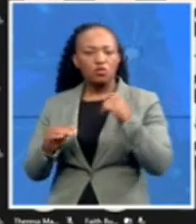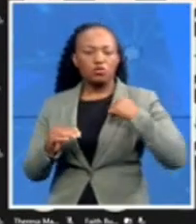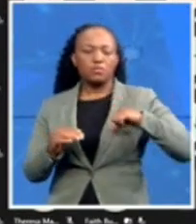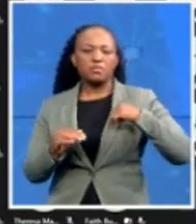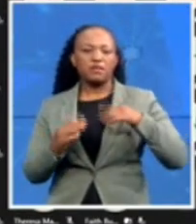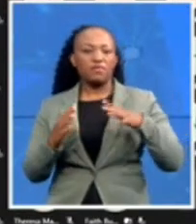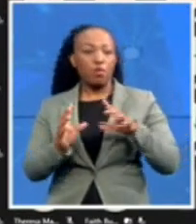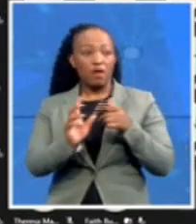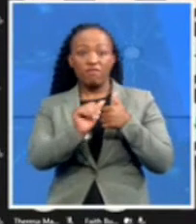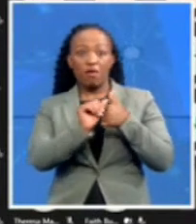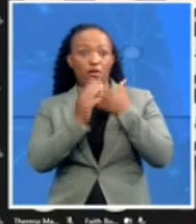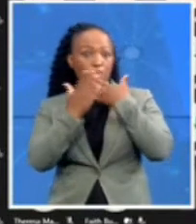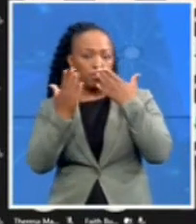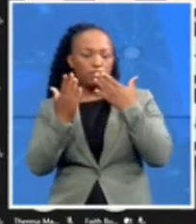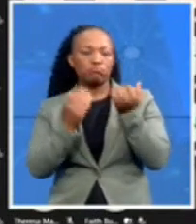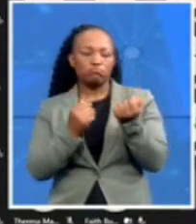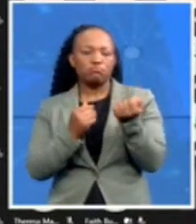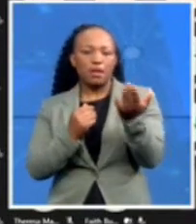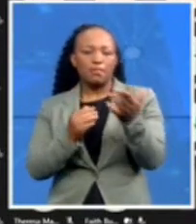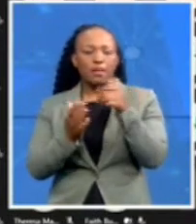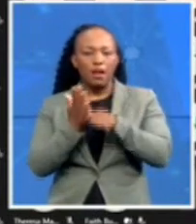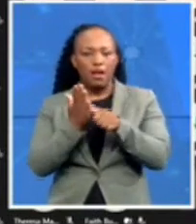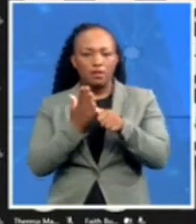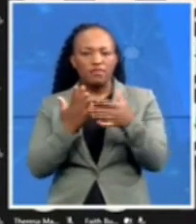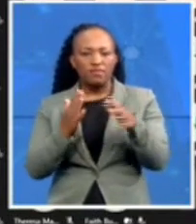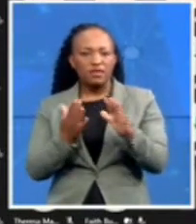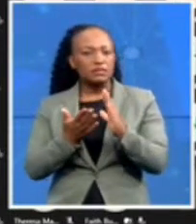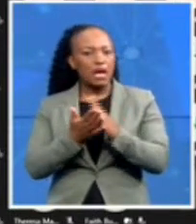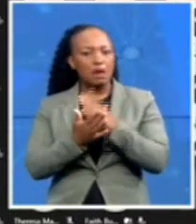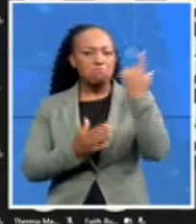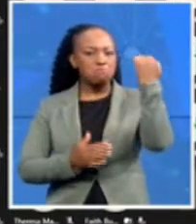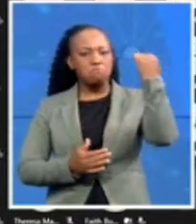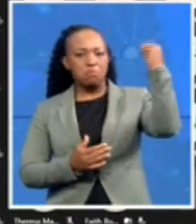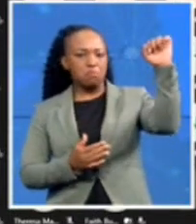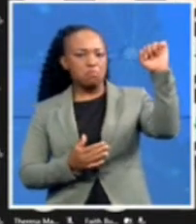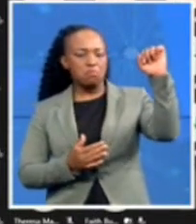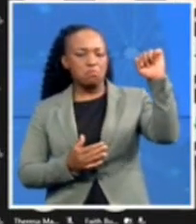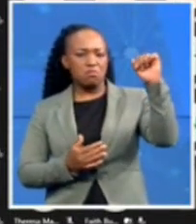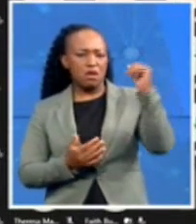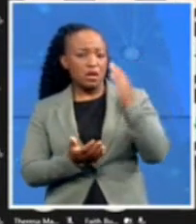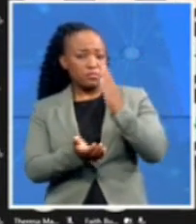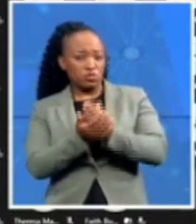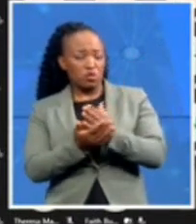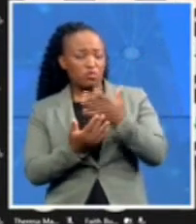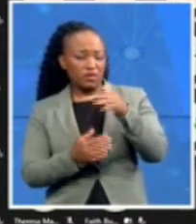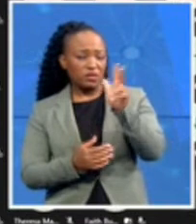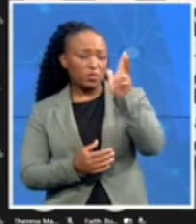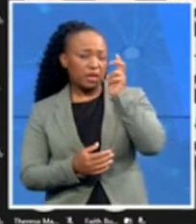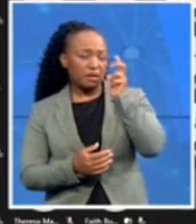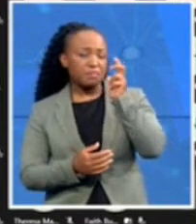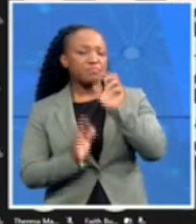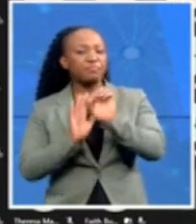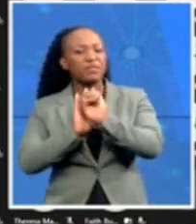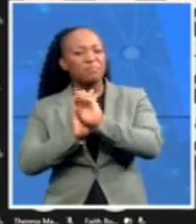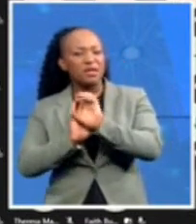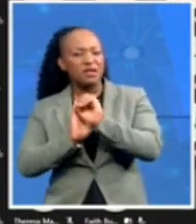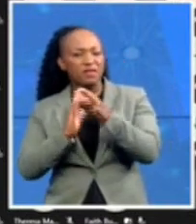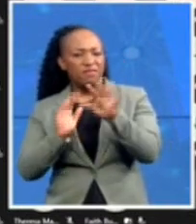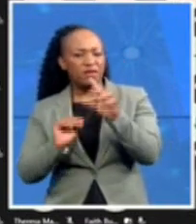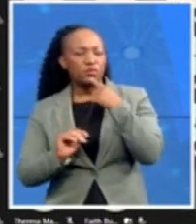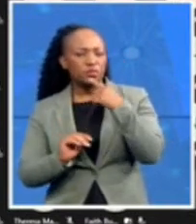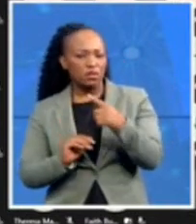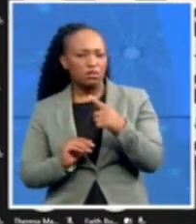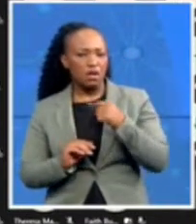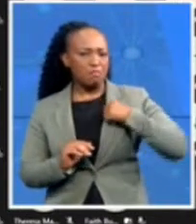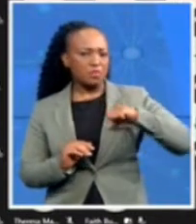have raised disputes. I'm sure we've heard in the media this morning some saying that they are complying. That matter